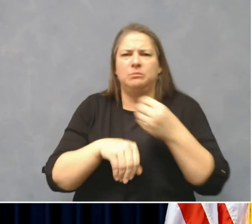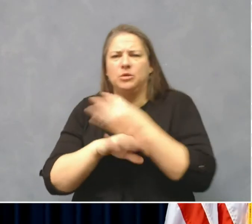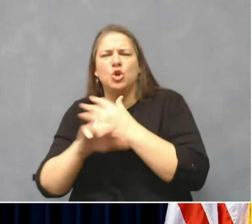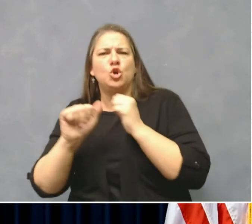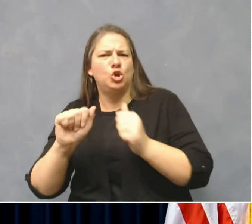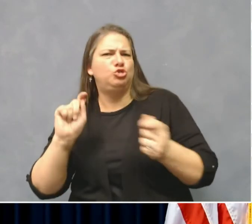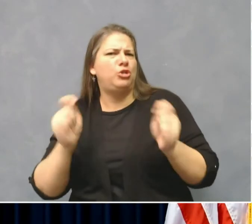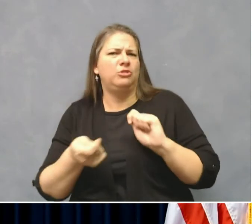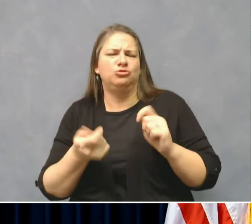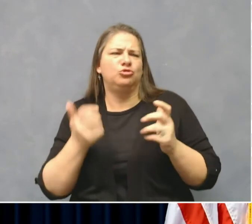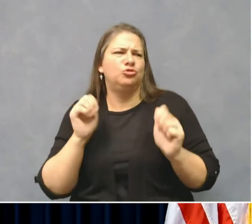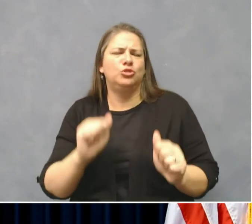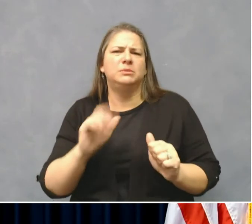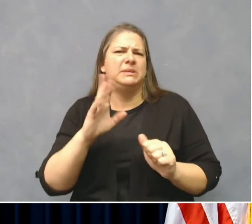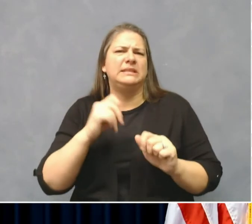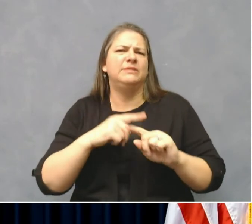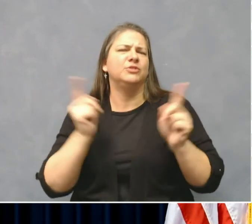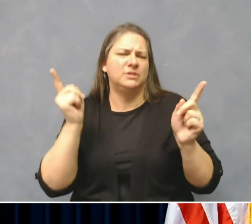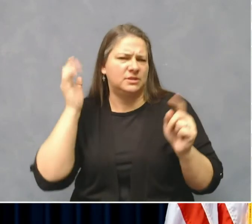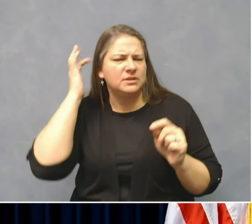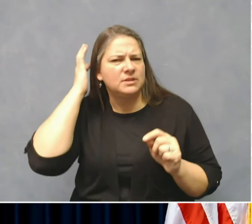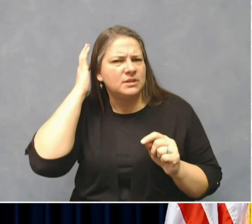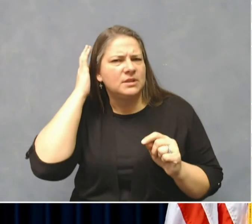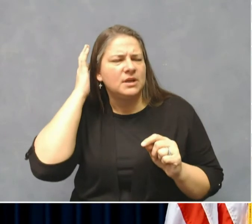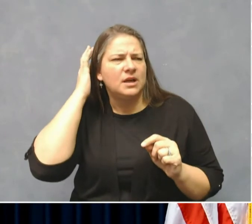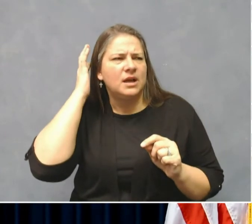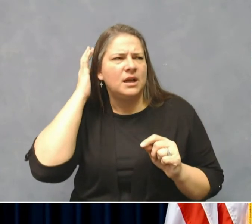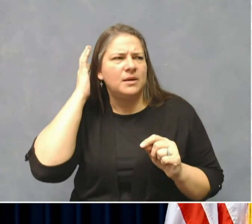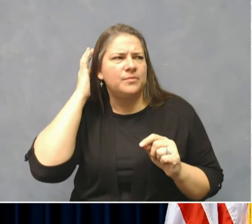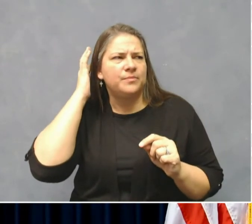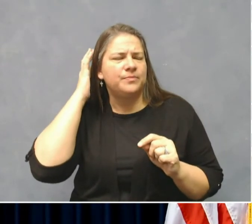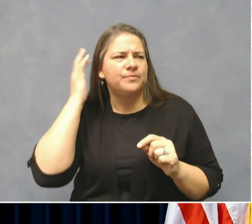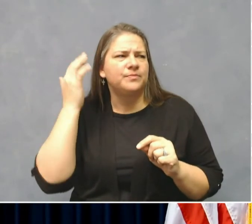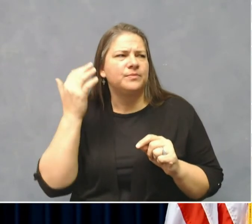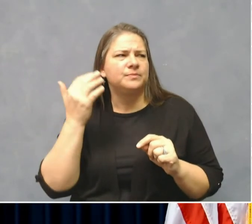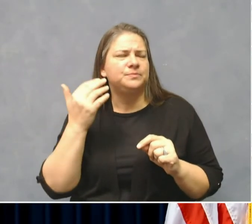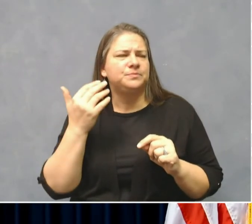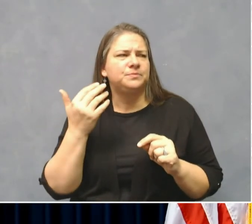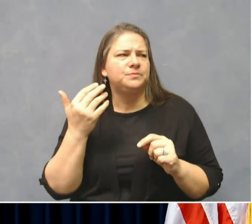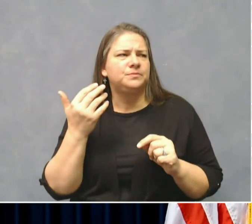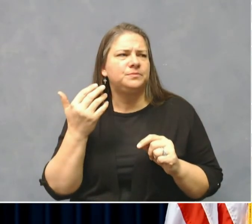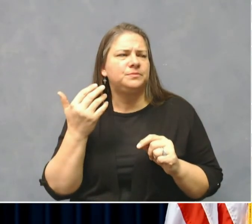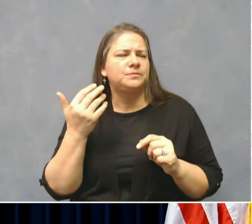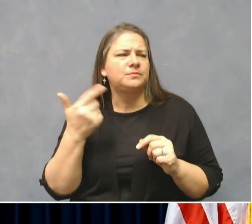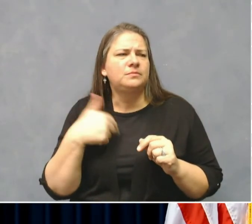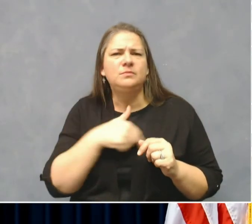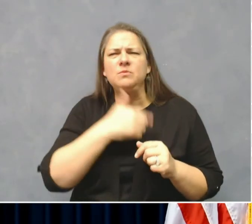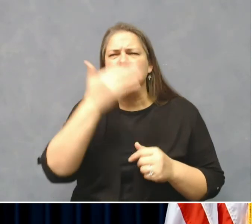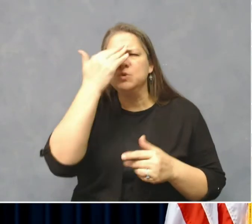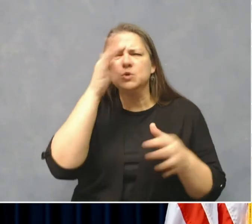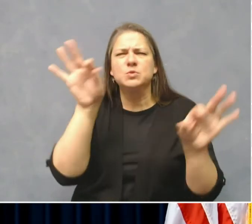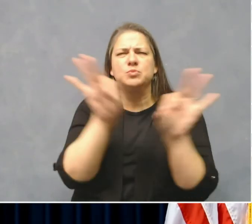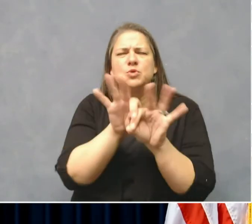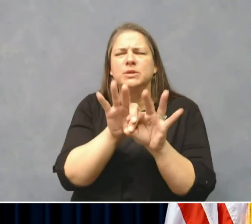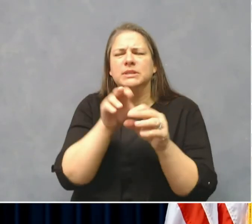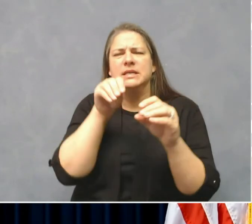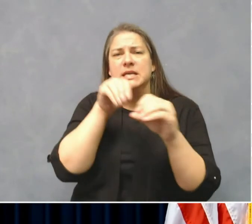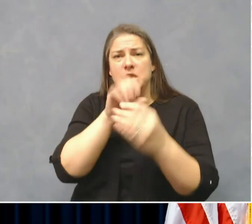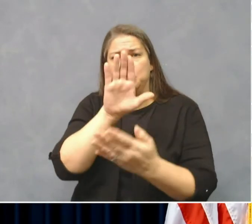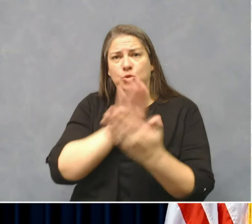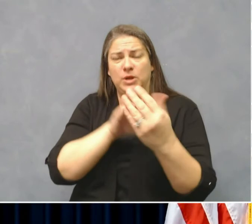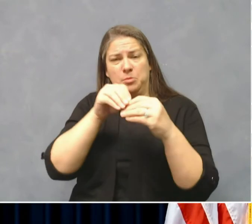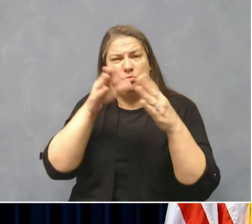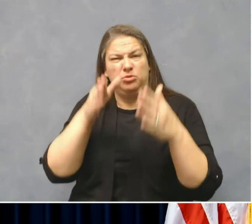everything. And we always knew the importance to our society of in-person class. Man,